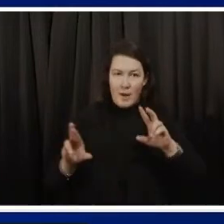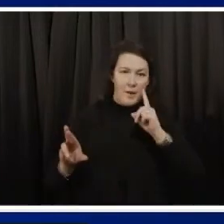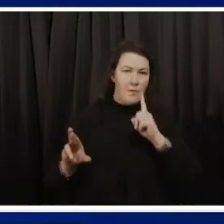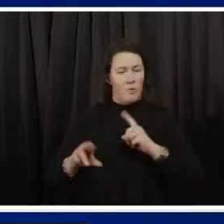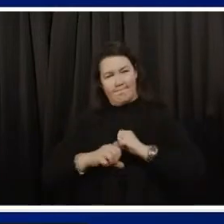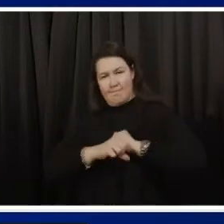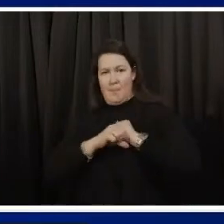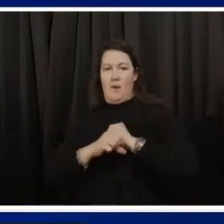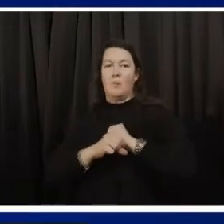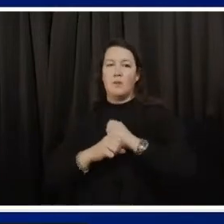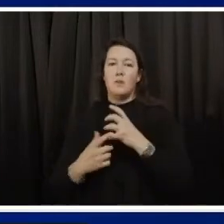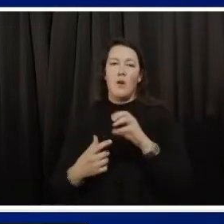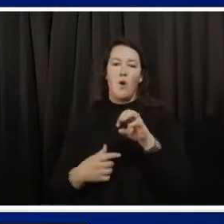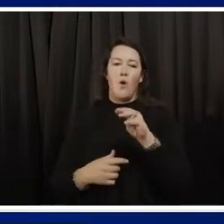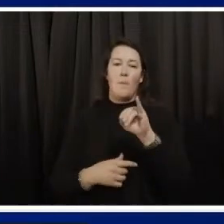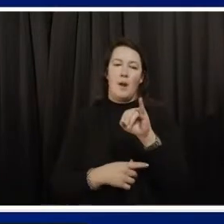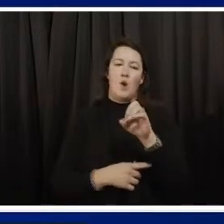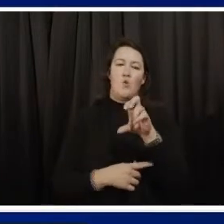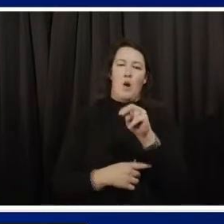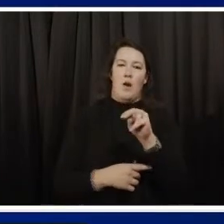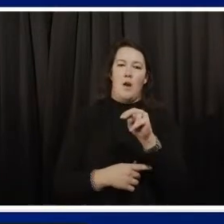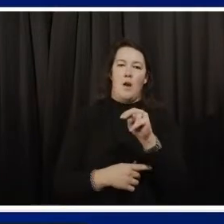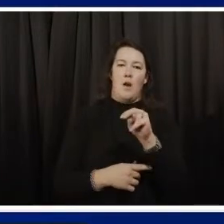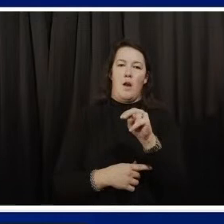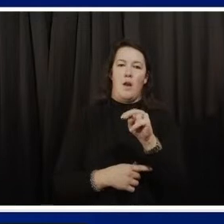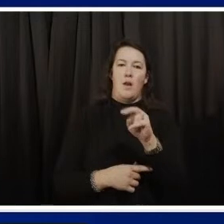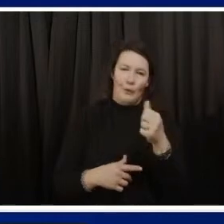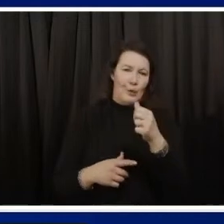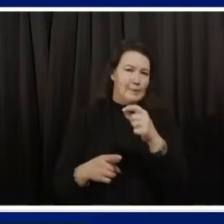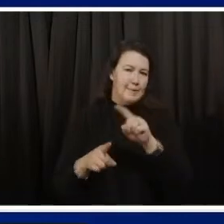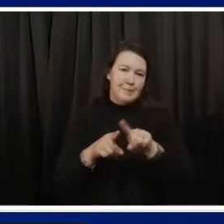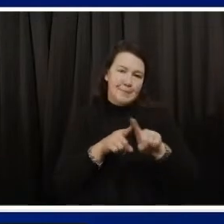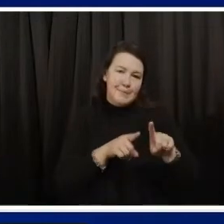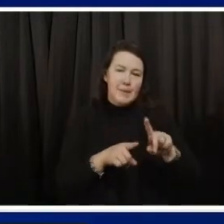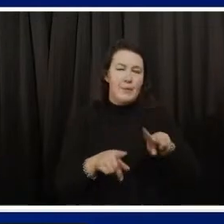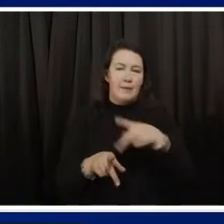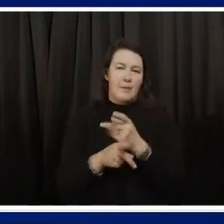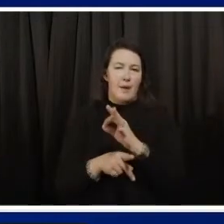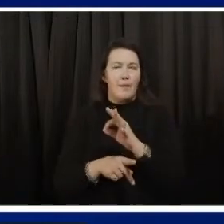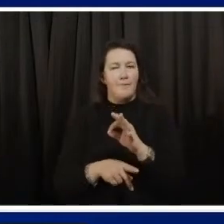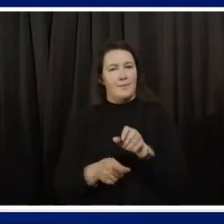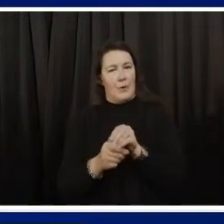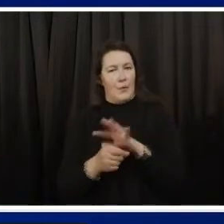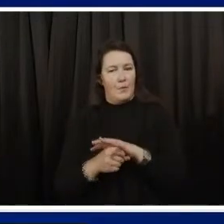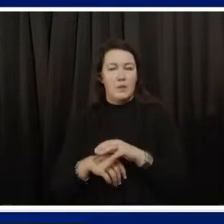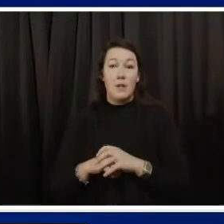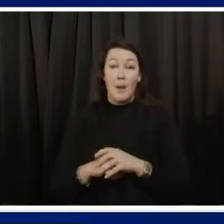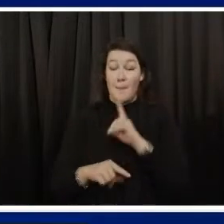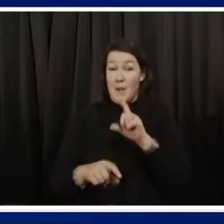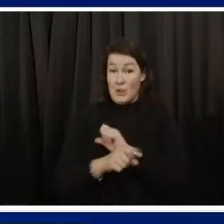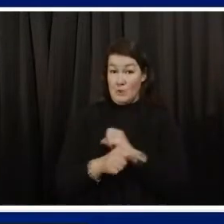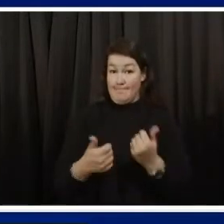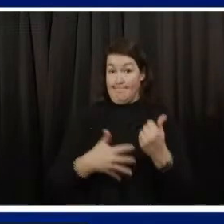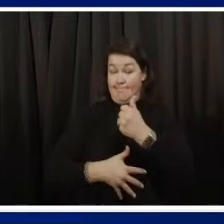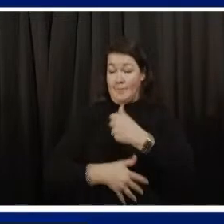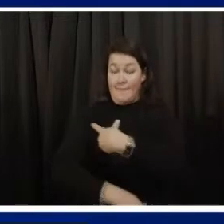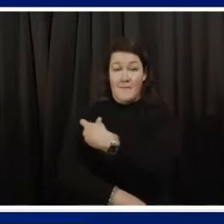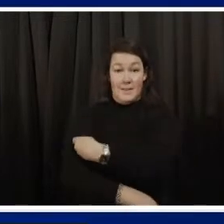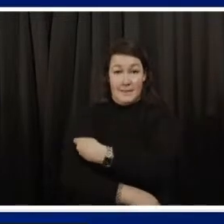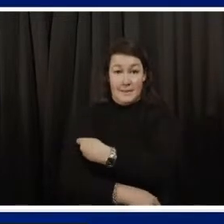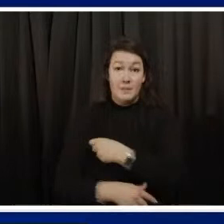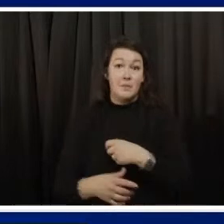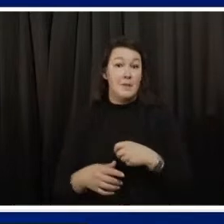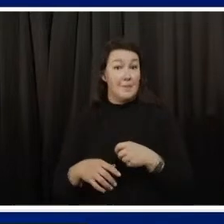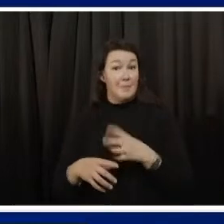or honestly any variant that might be circulating in the state. And the best way to do that is to get vaccinated if you aren't already. And that, of course, includes